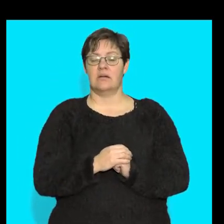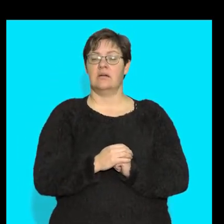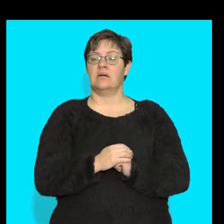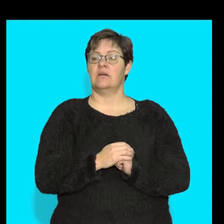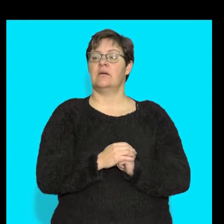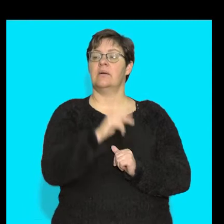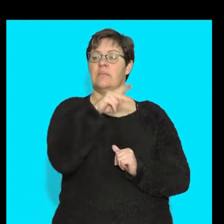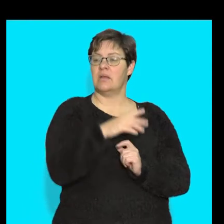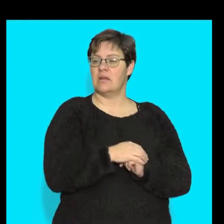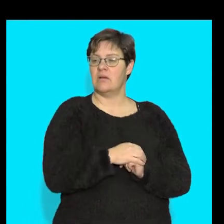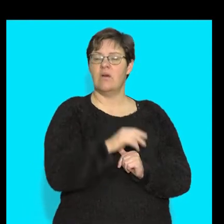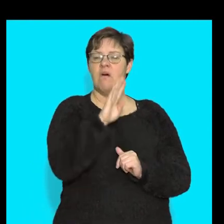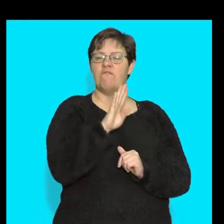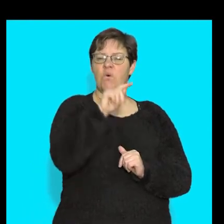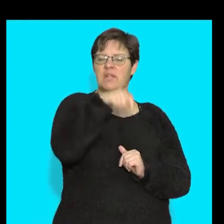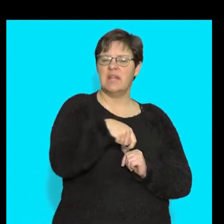be